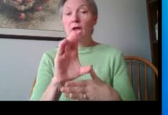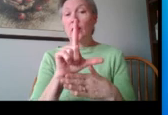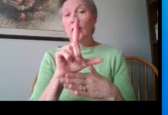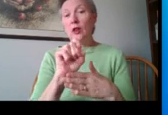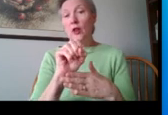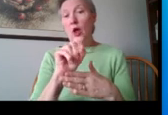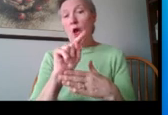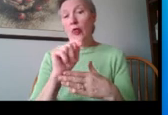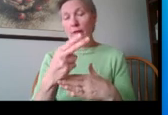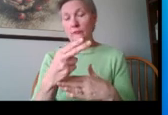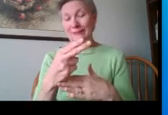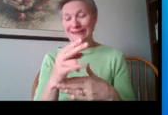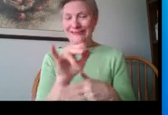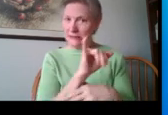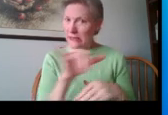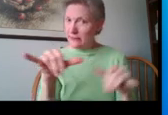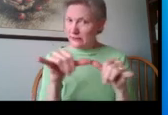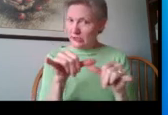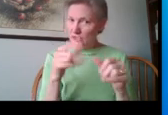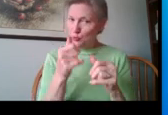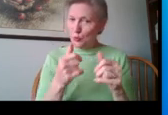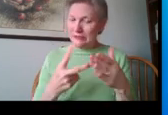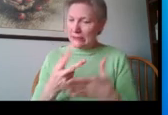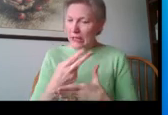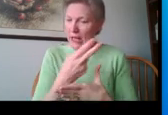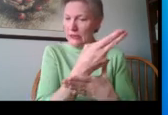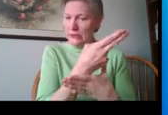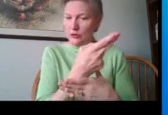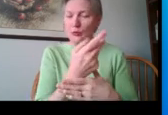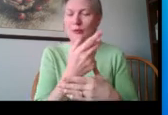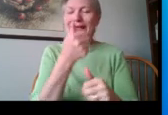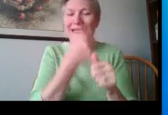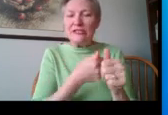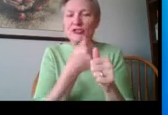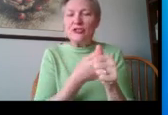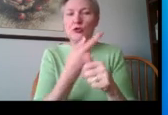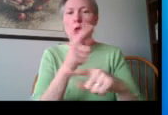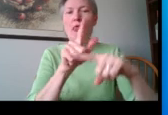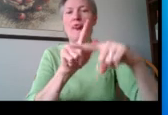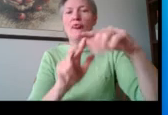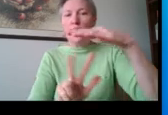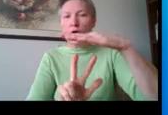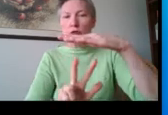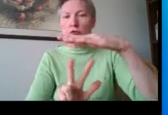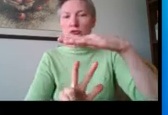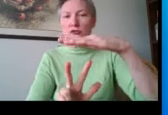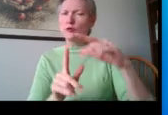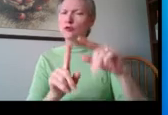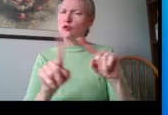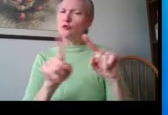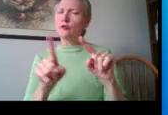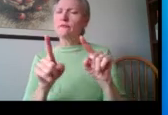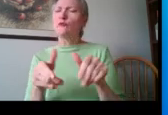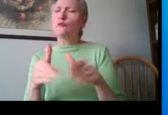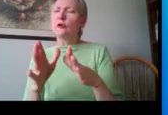She wants to divide each piece into thirds. Okay, what are 2 different ways she can do